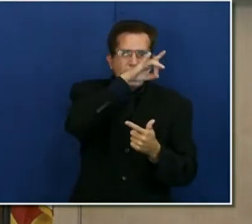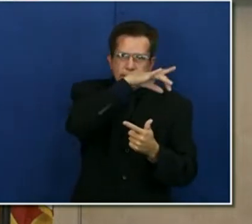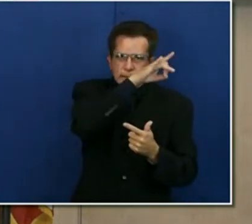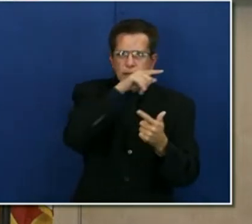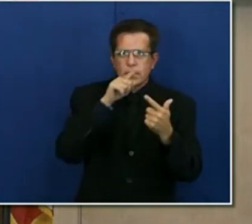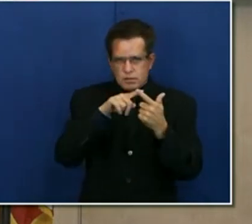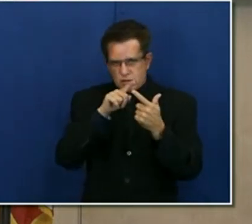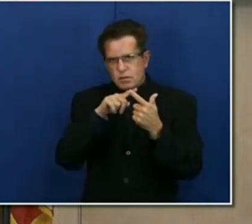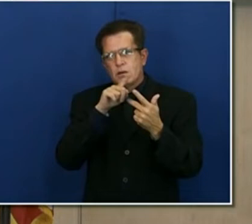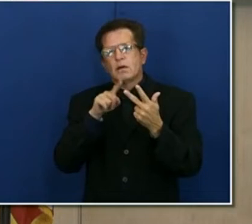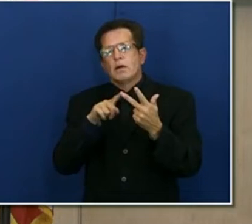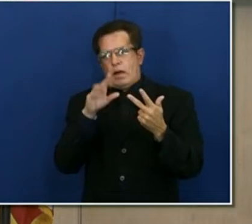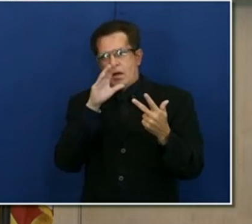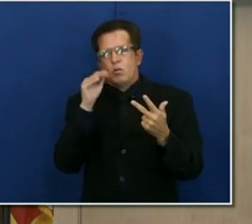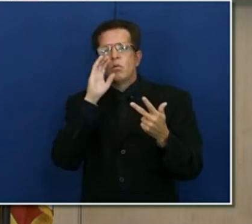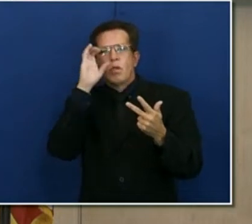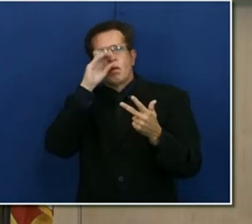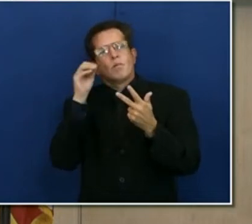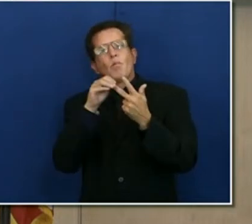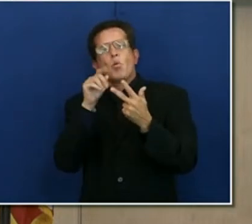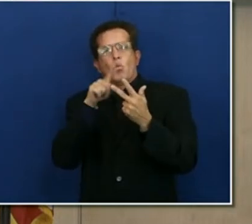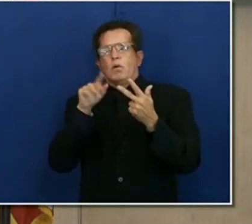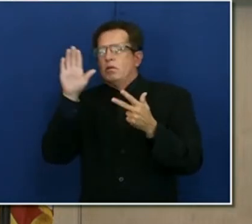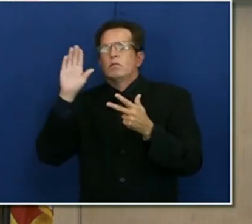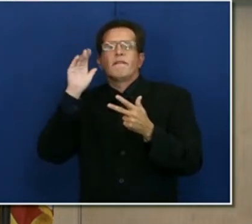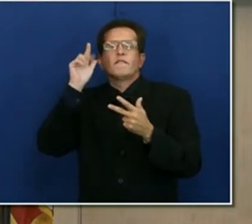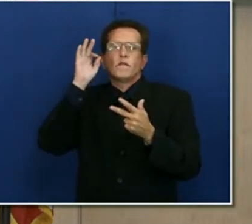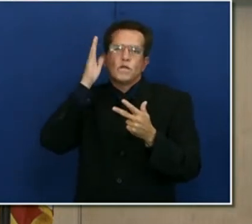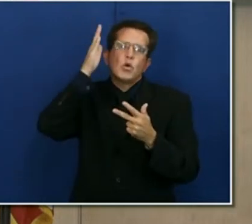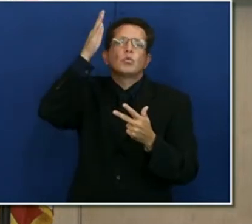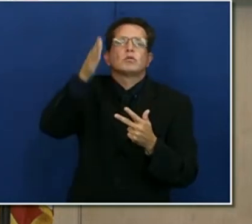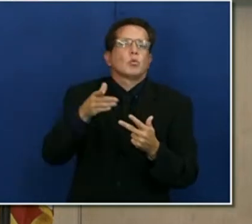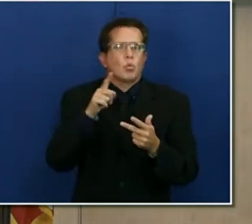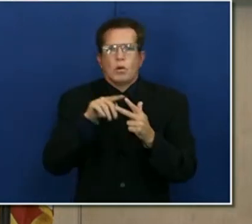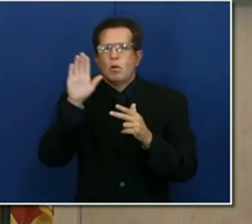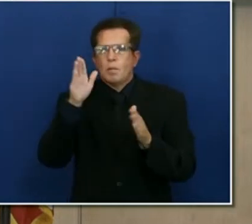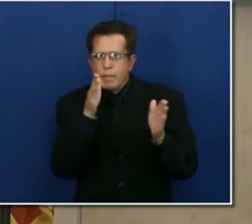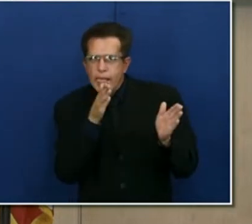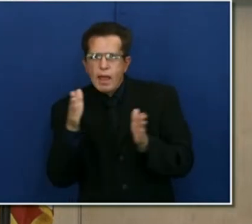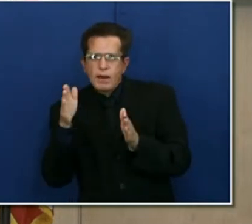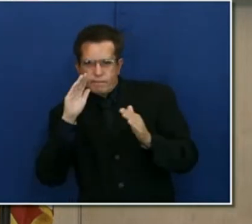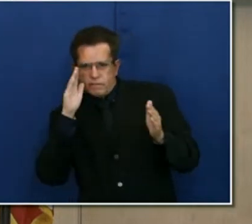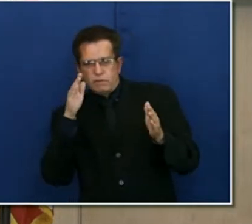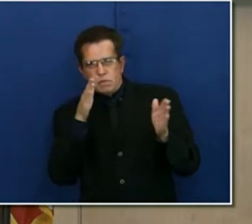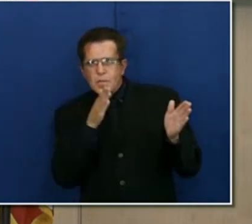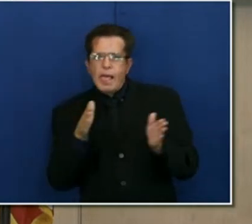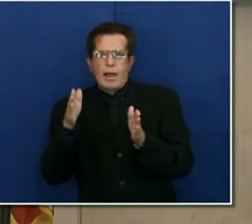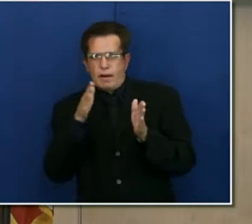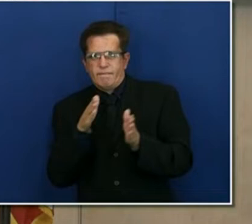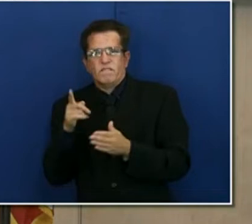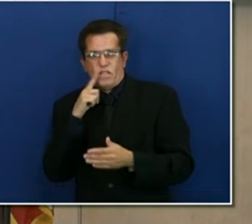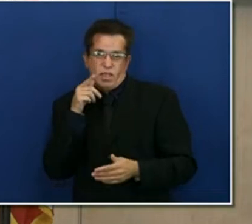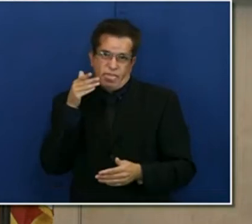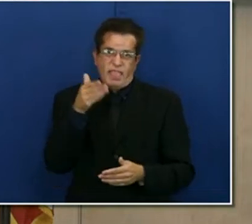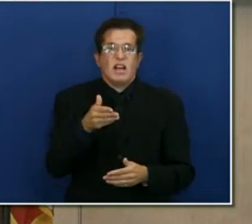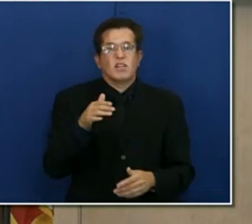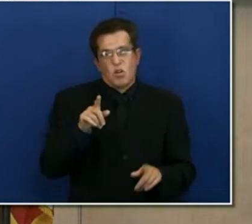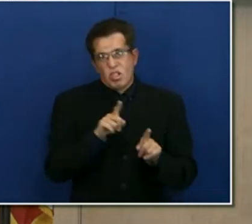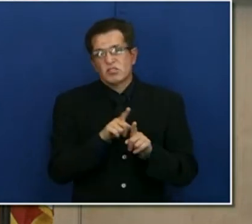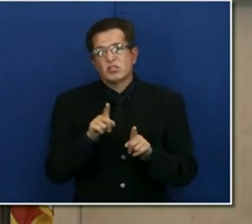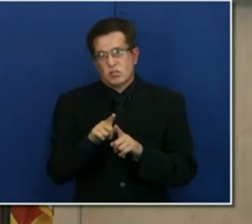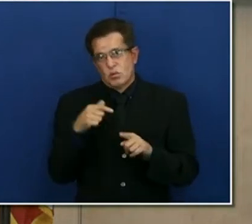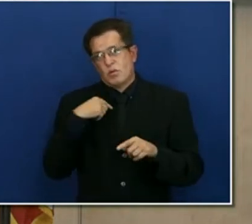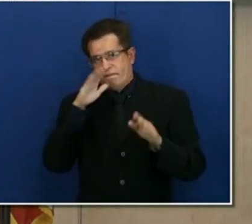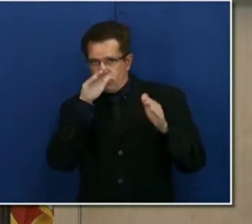well as looking at the longer-term strategies focused, and actually if you could bring those up, focused